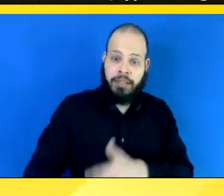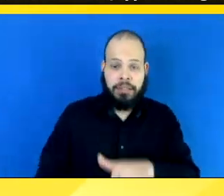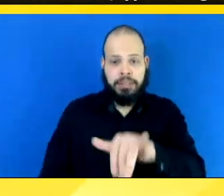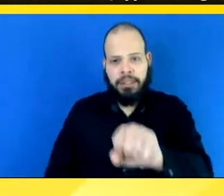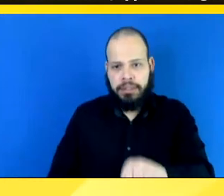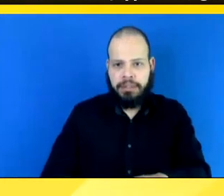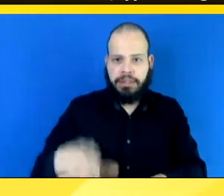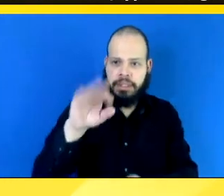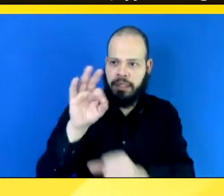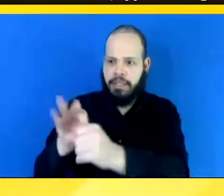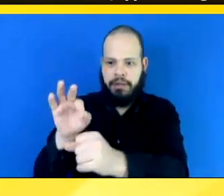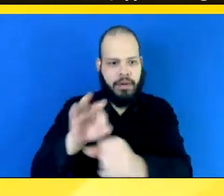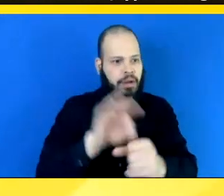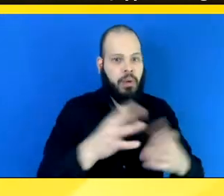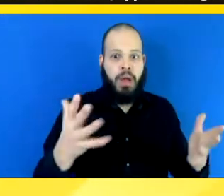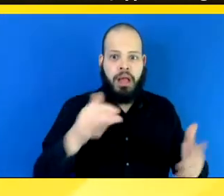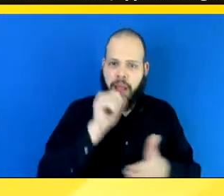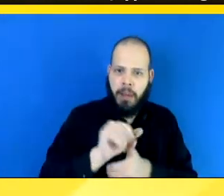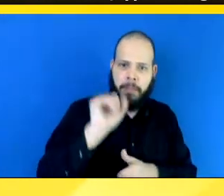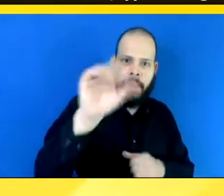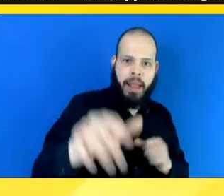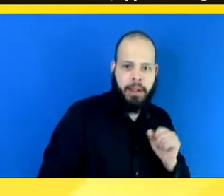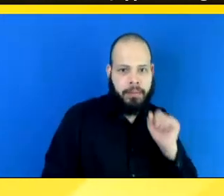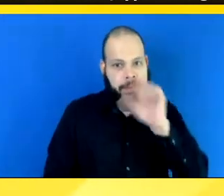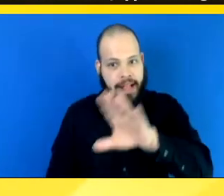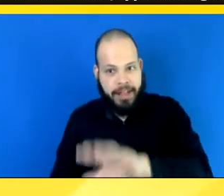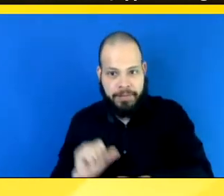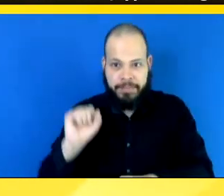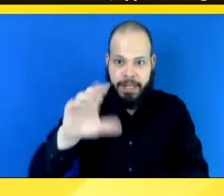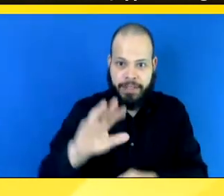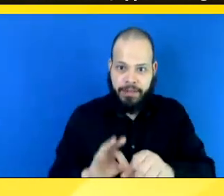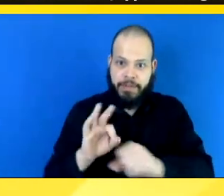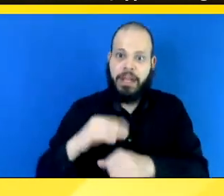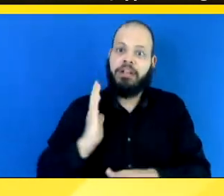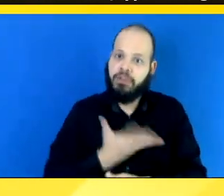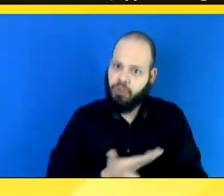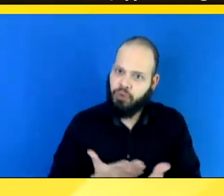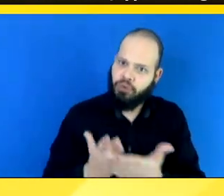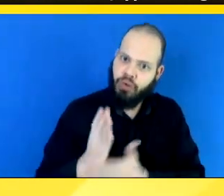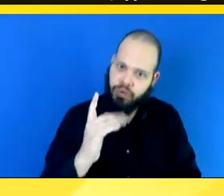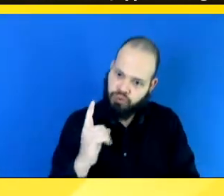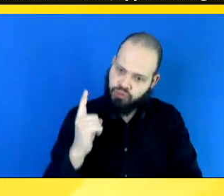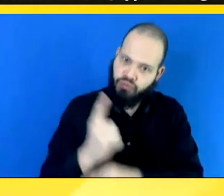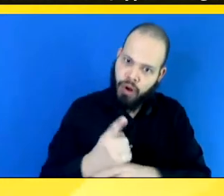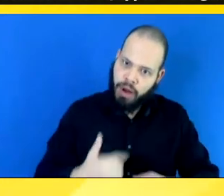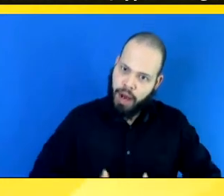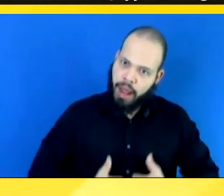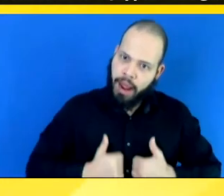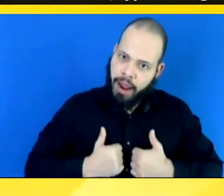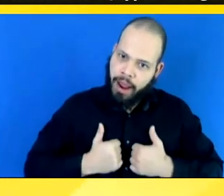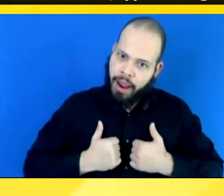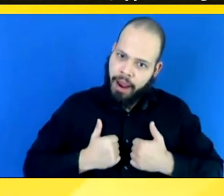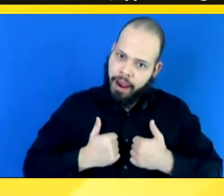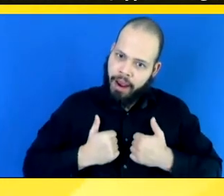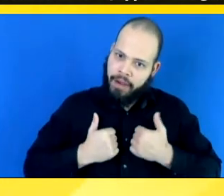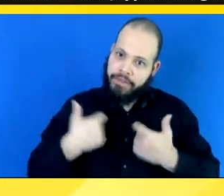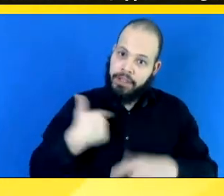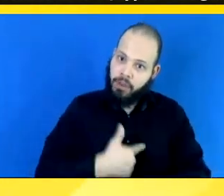because everybody's got a right to live. Well, we're working down at